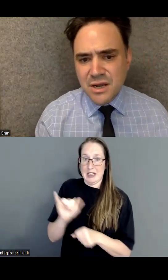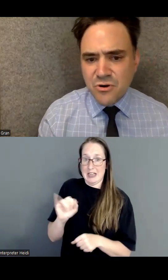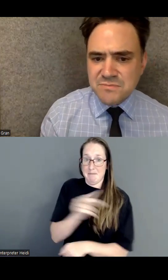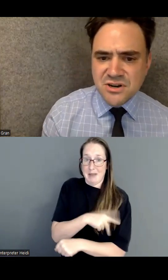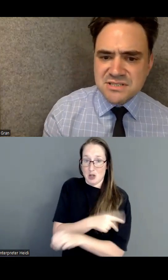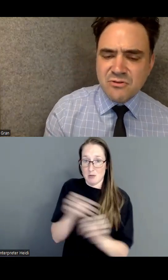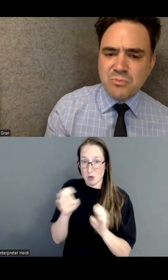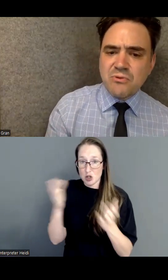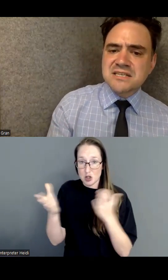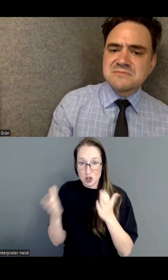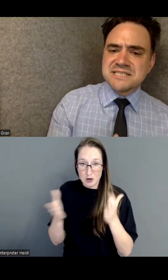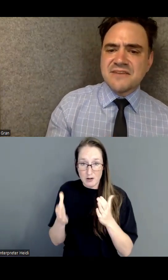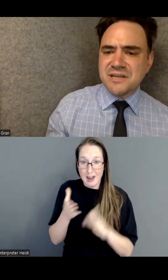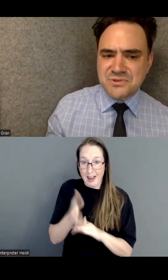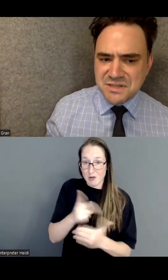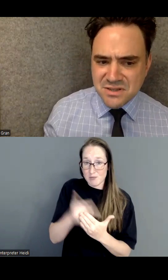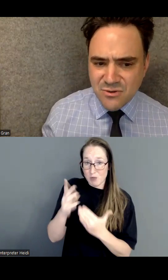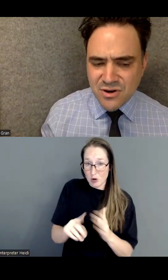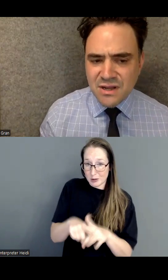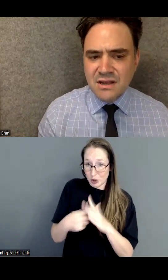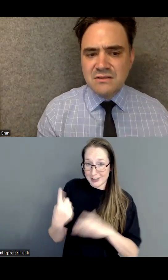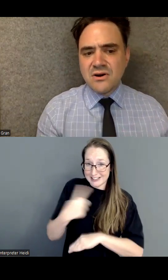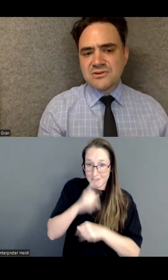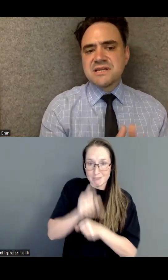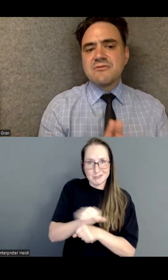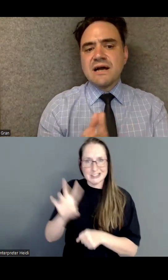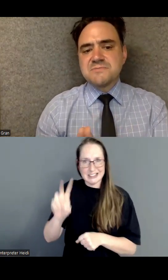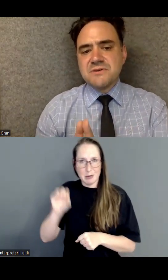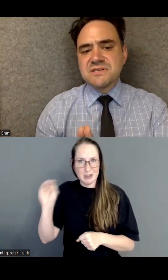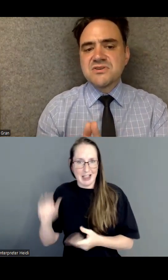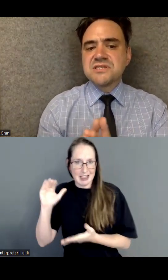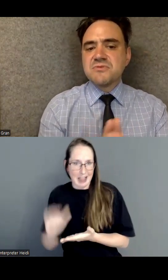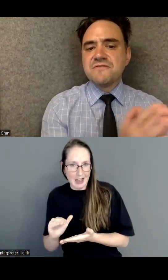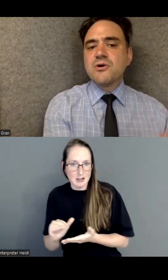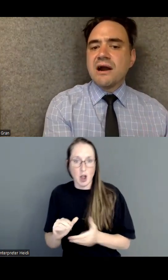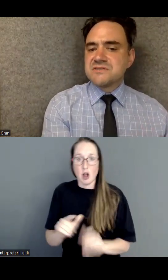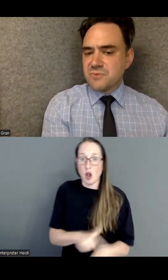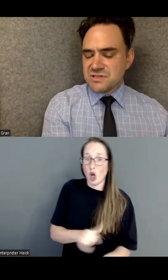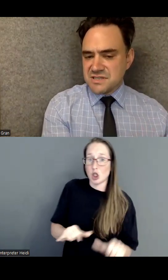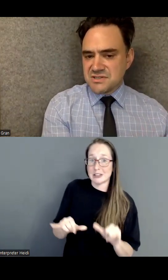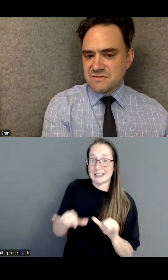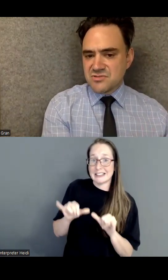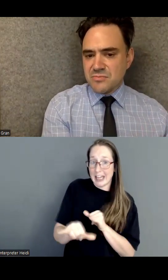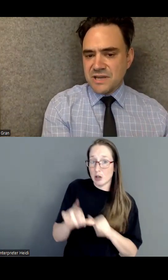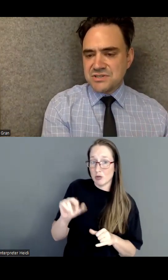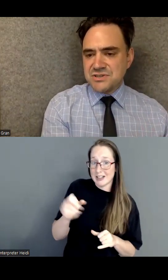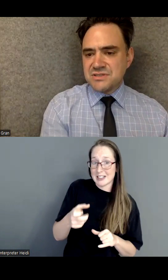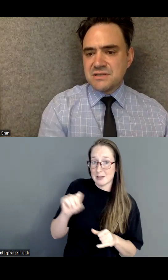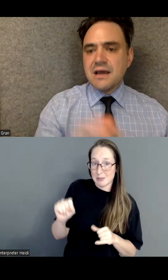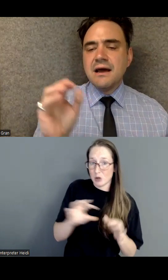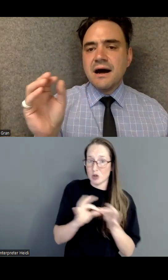after program start date were approximately 70% lower. Longer stay and respite was associated with fewer hours of emergency service